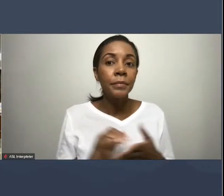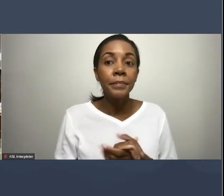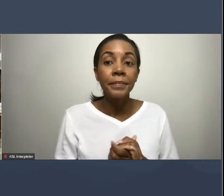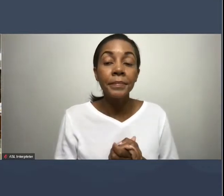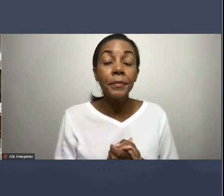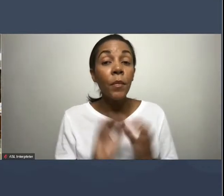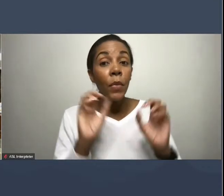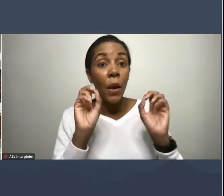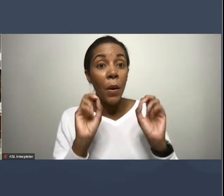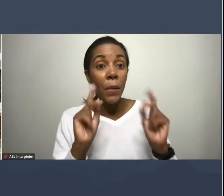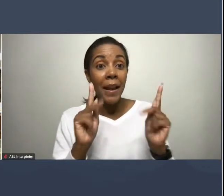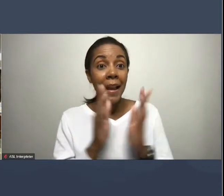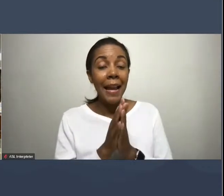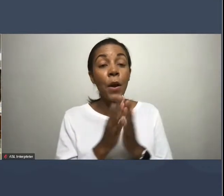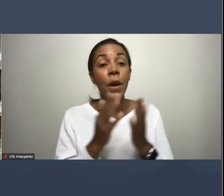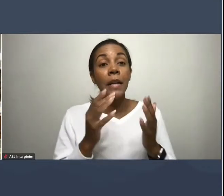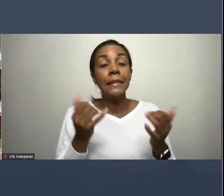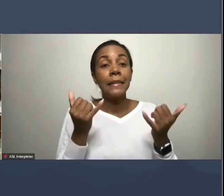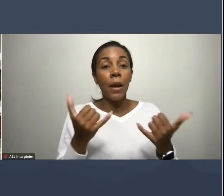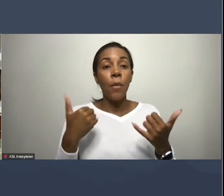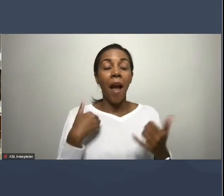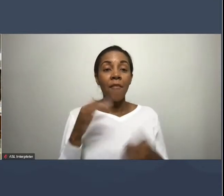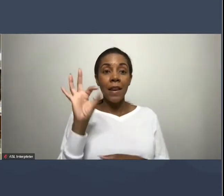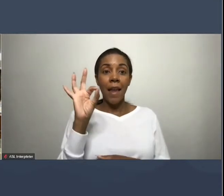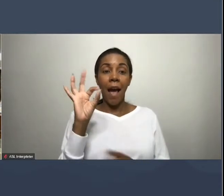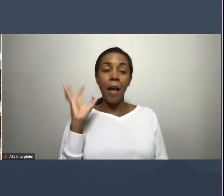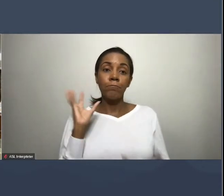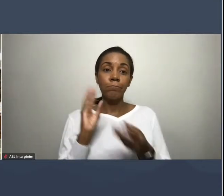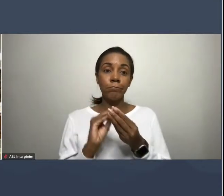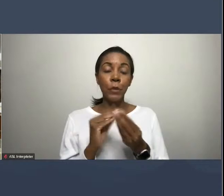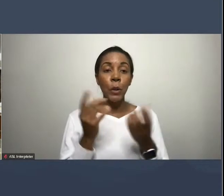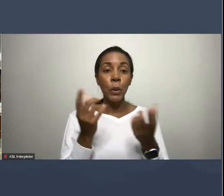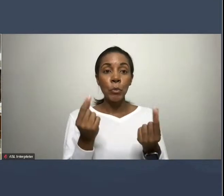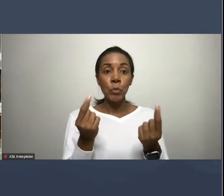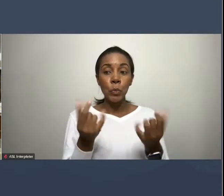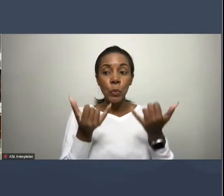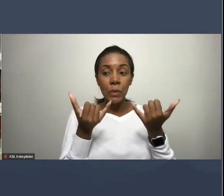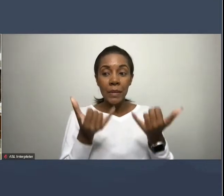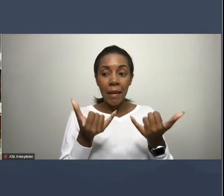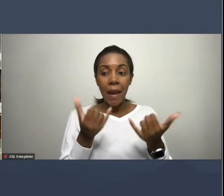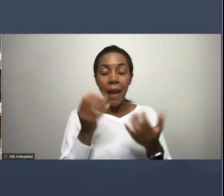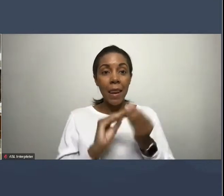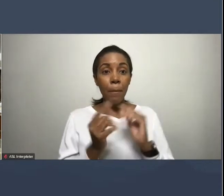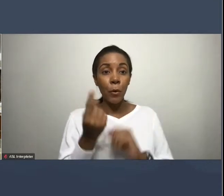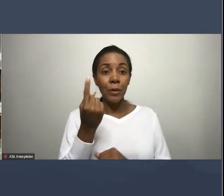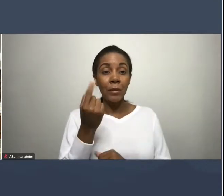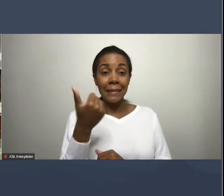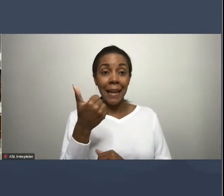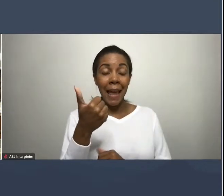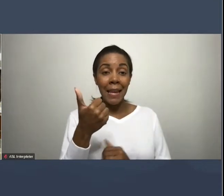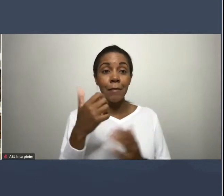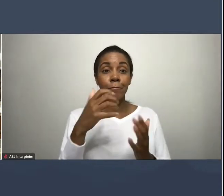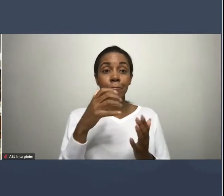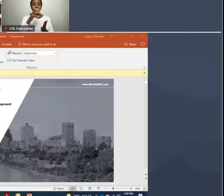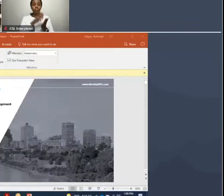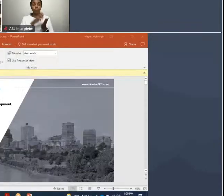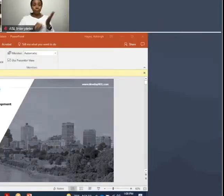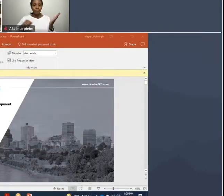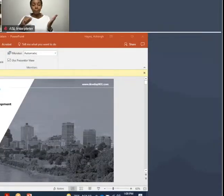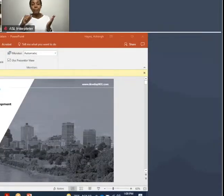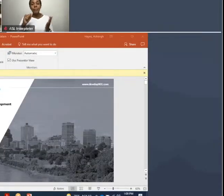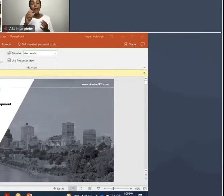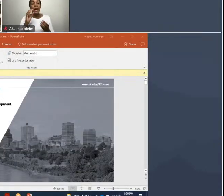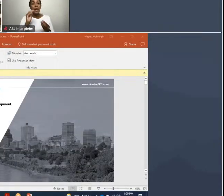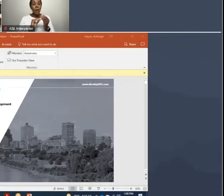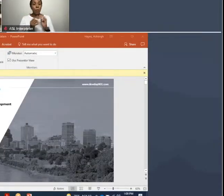Colleagues, we have 9 items on the agenda today, because item number 10 has been withdrawn. Item number